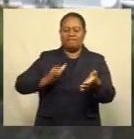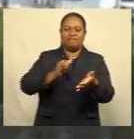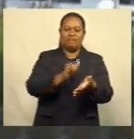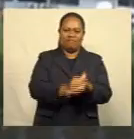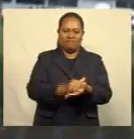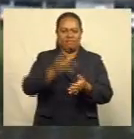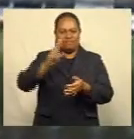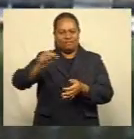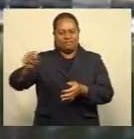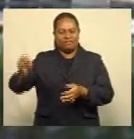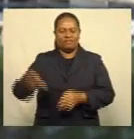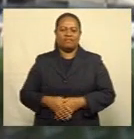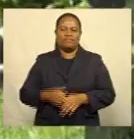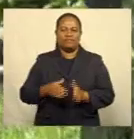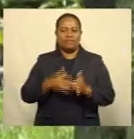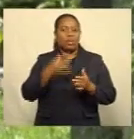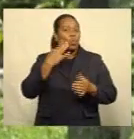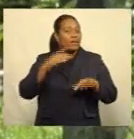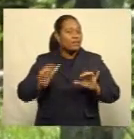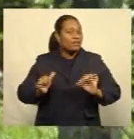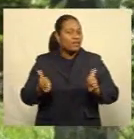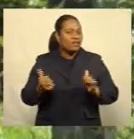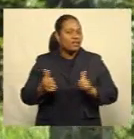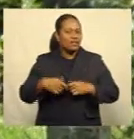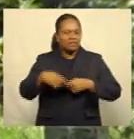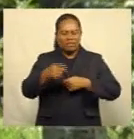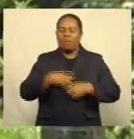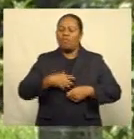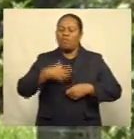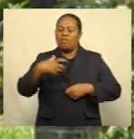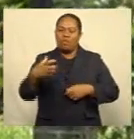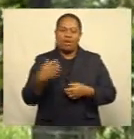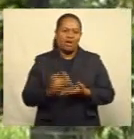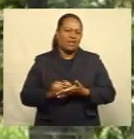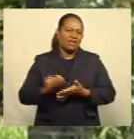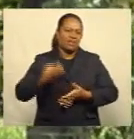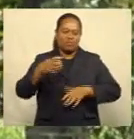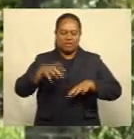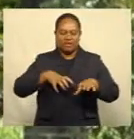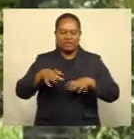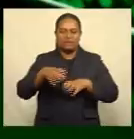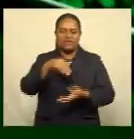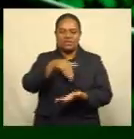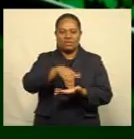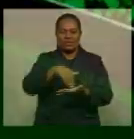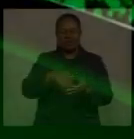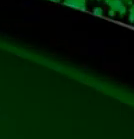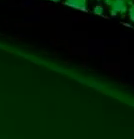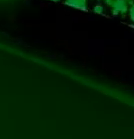airport expansion, once complete, will create more economic activity in the Central Division.